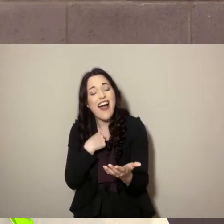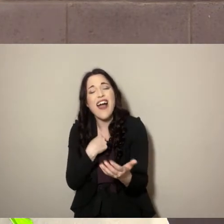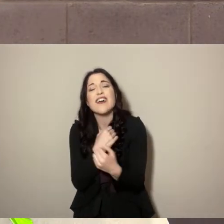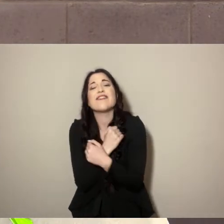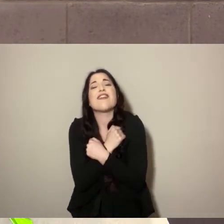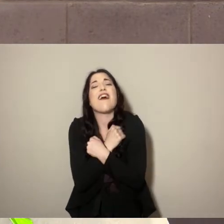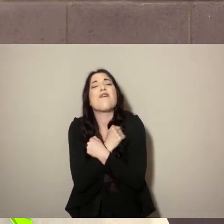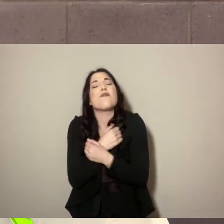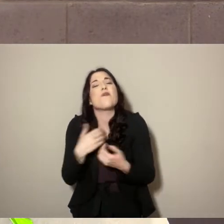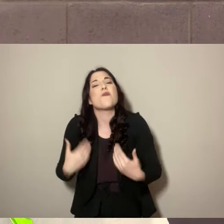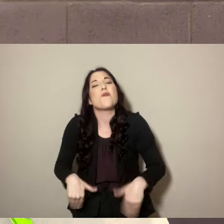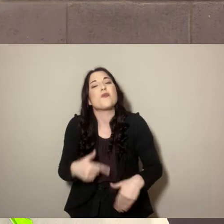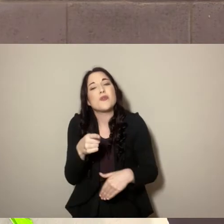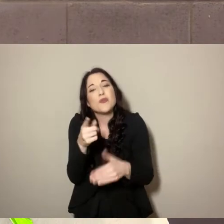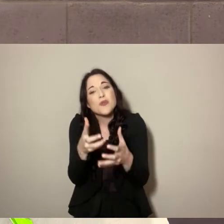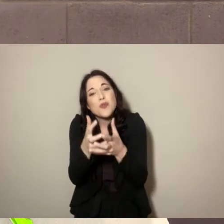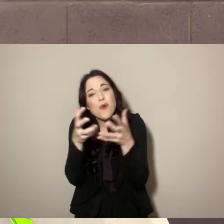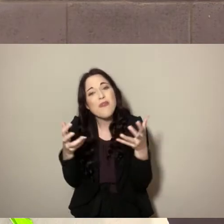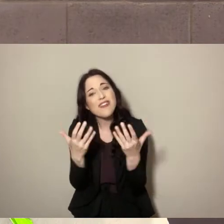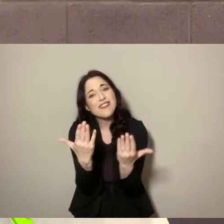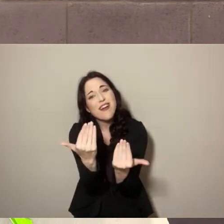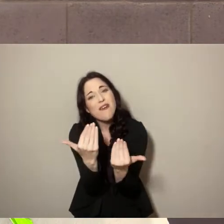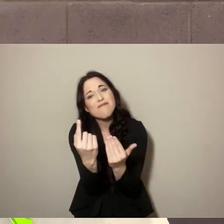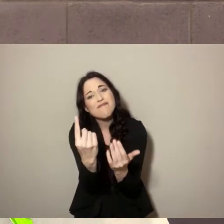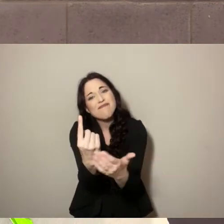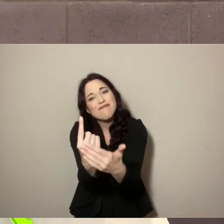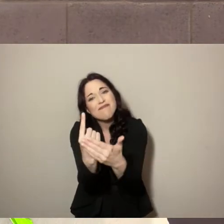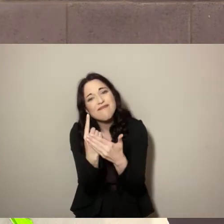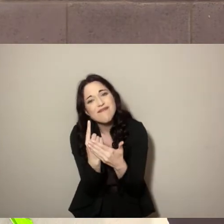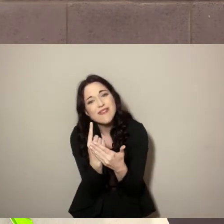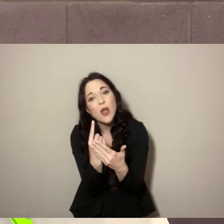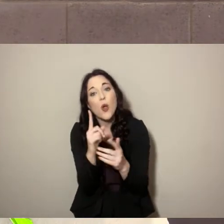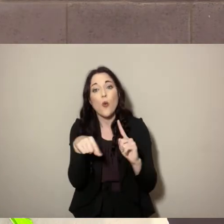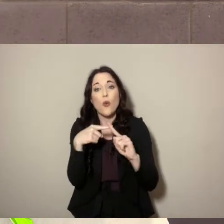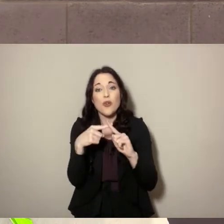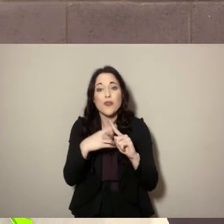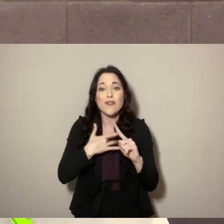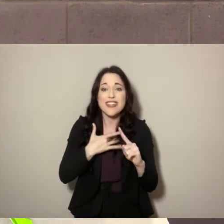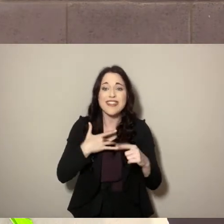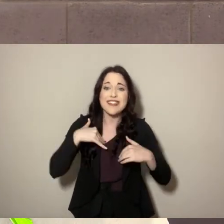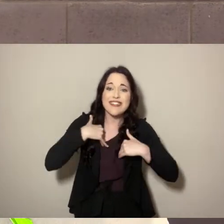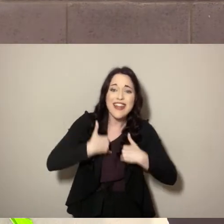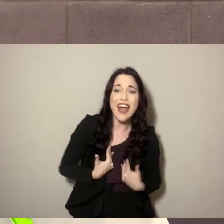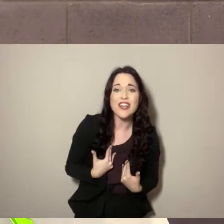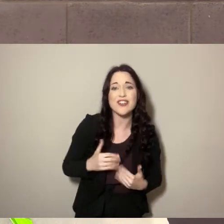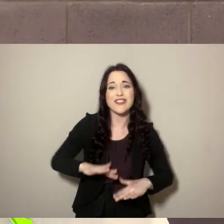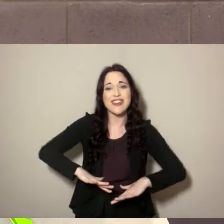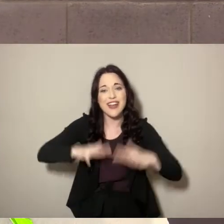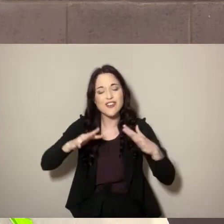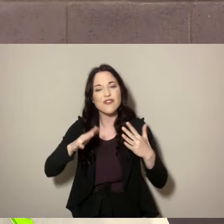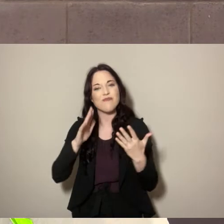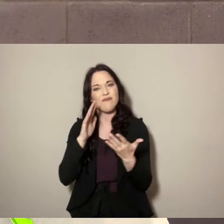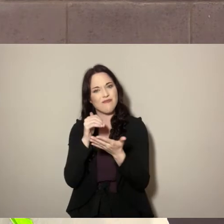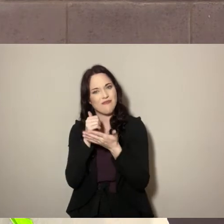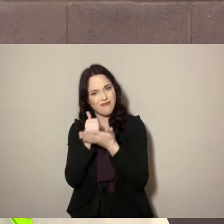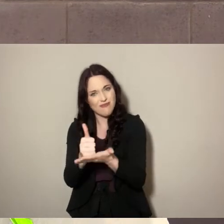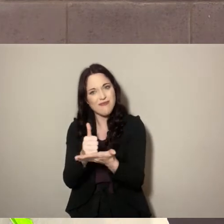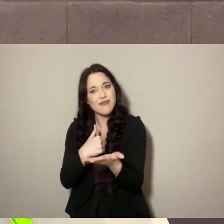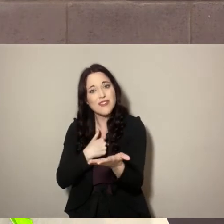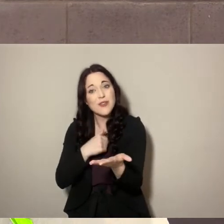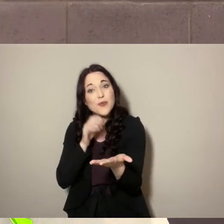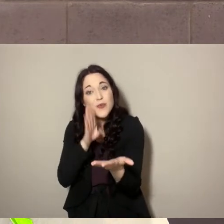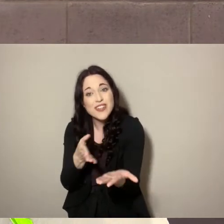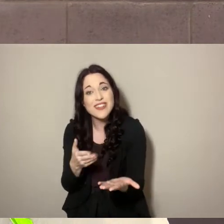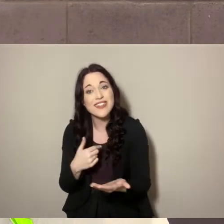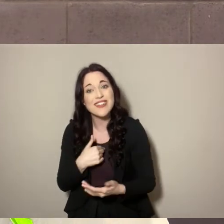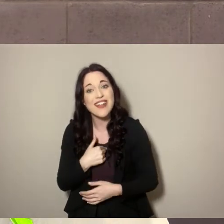I love you so much, so come to me when you're tired, when you're anxious, and I will help you. I